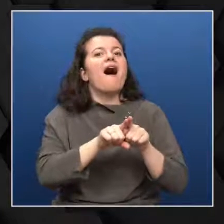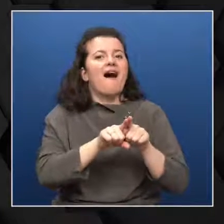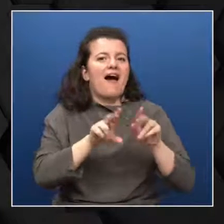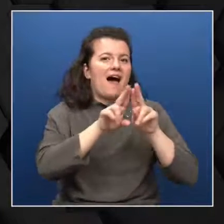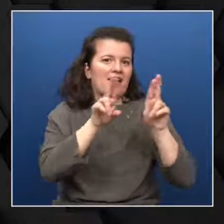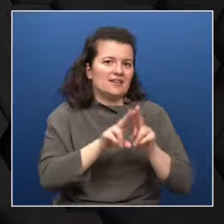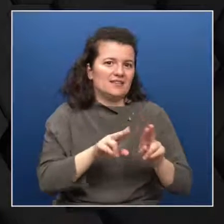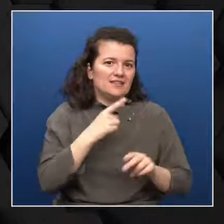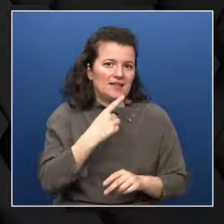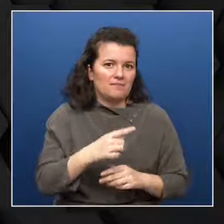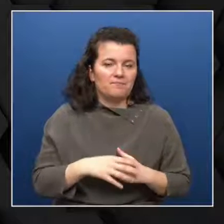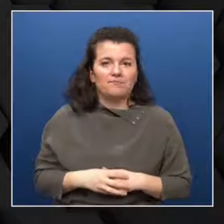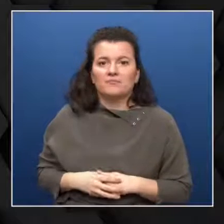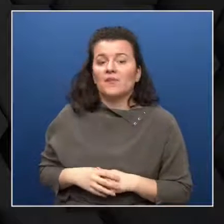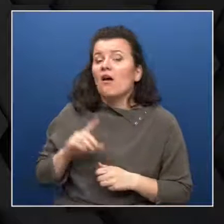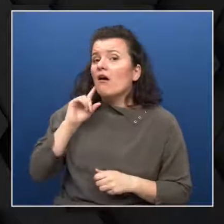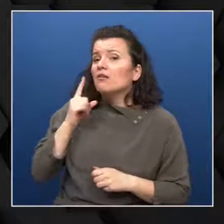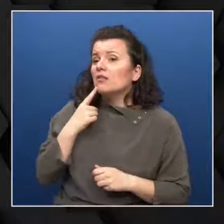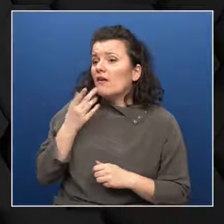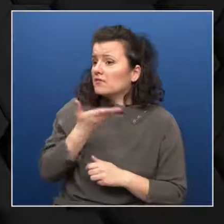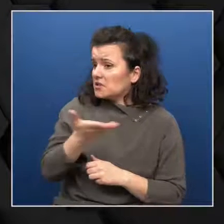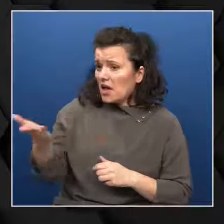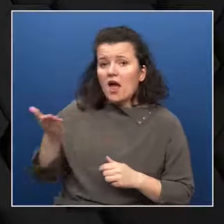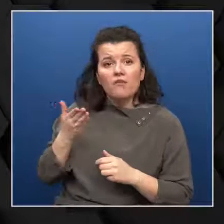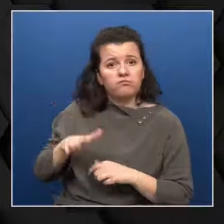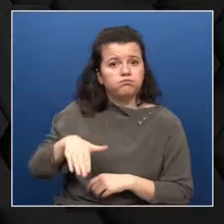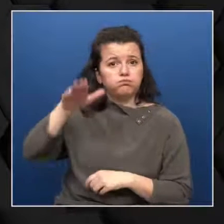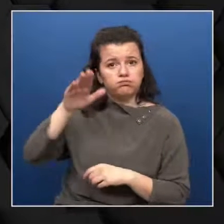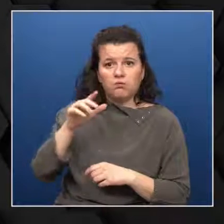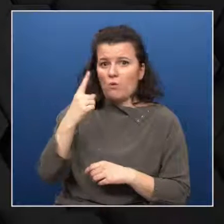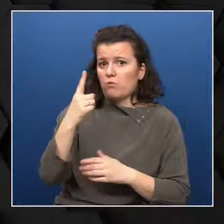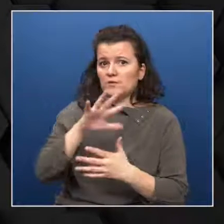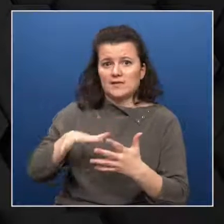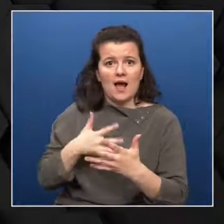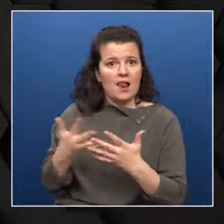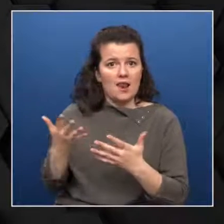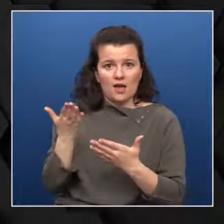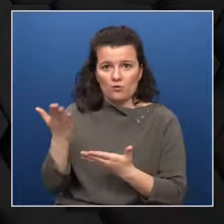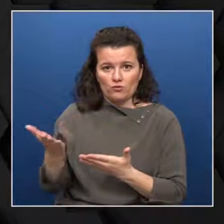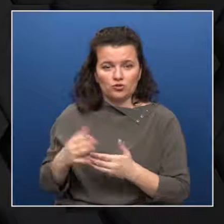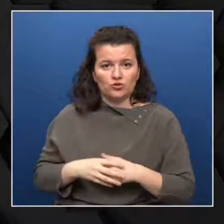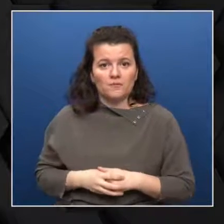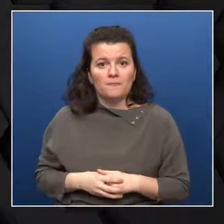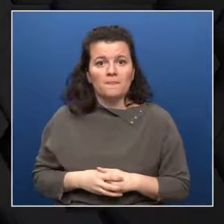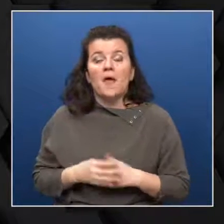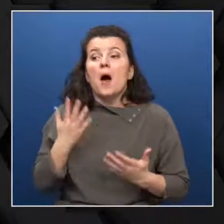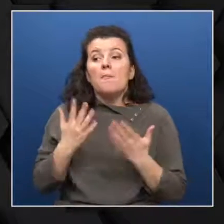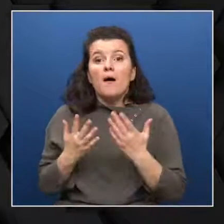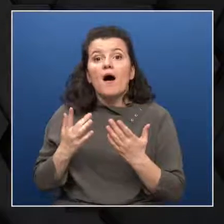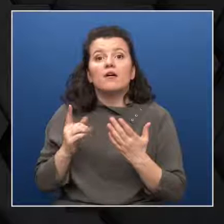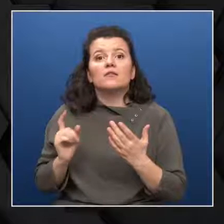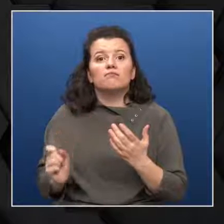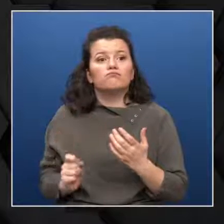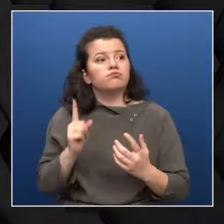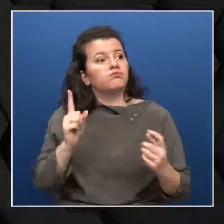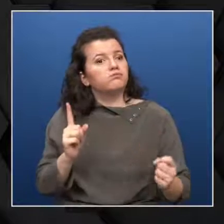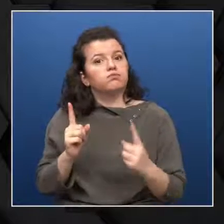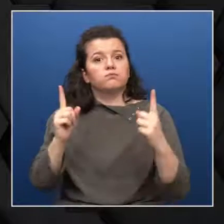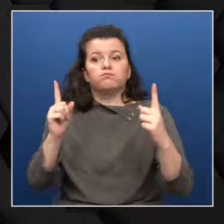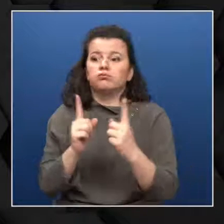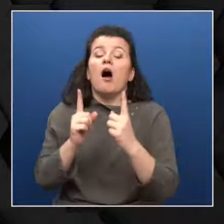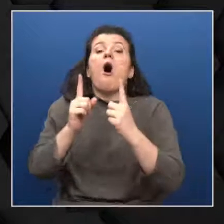sign language. Signers from different countries may use international signs spontaneously with each